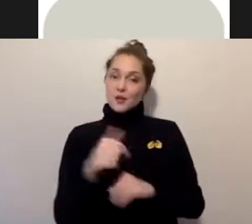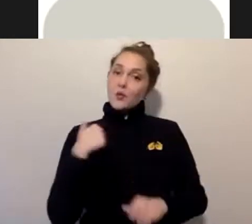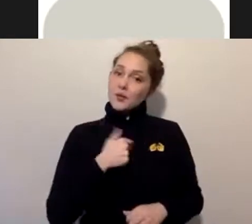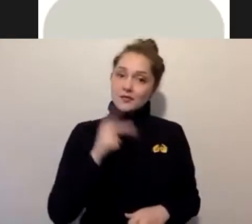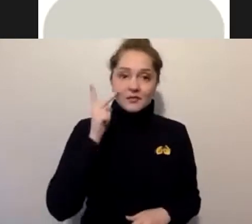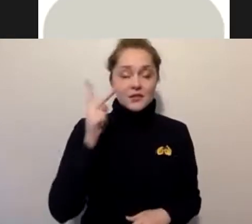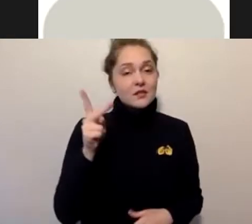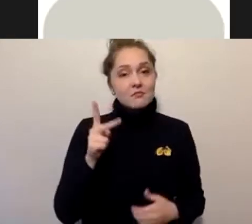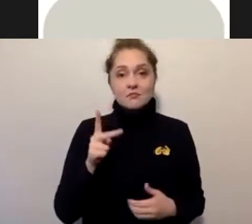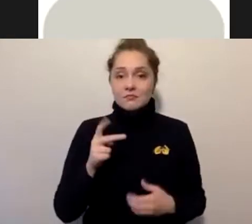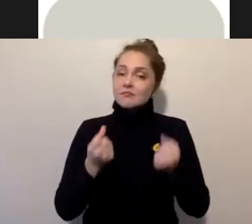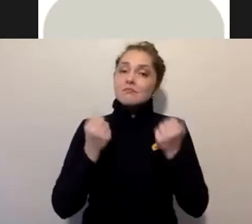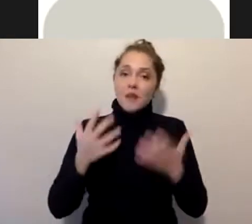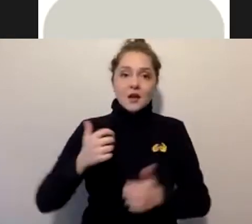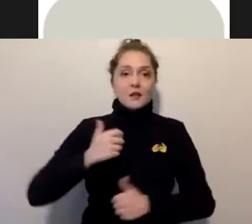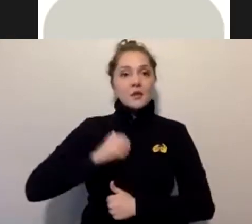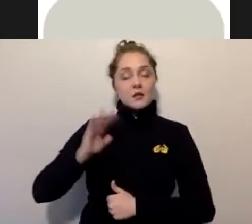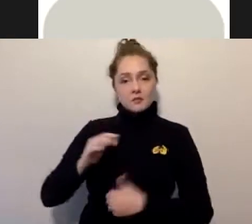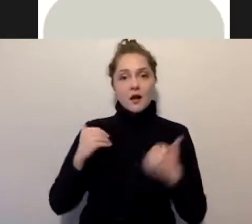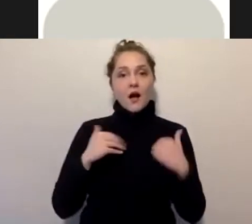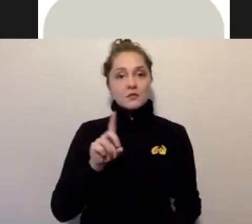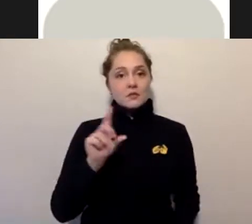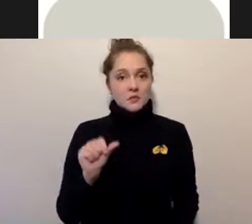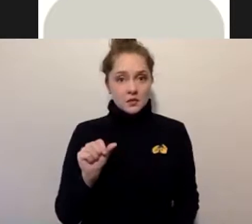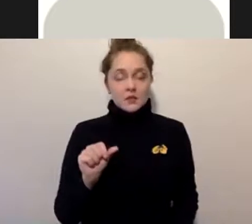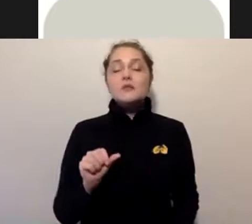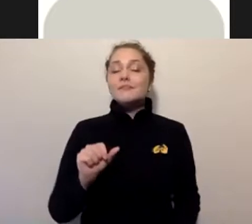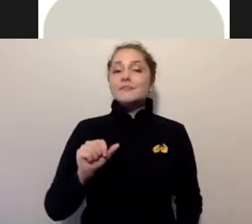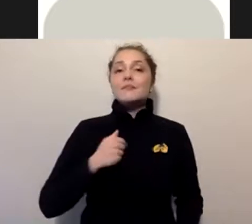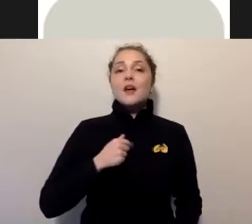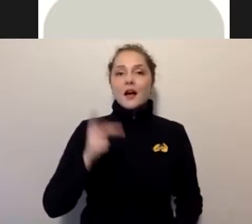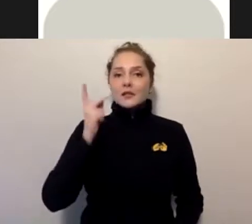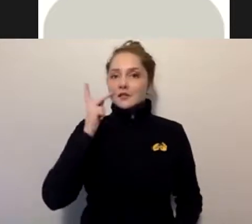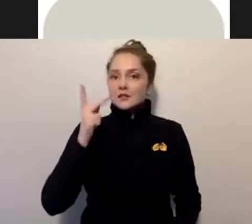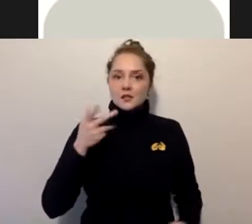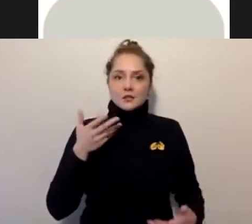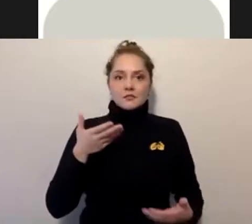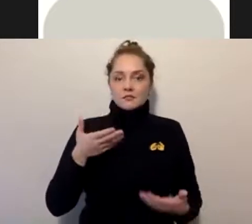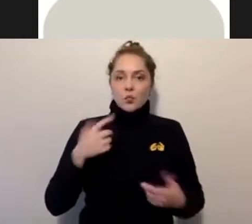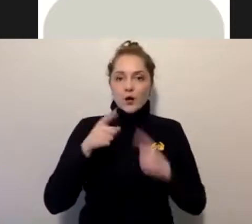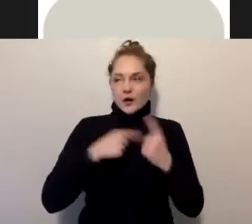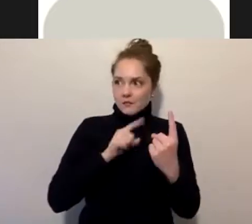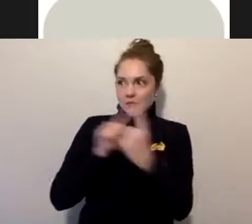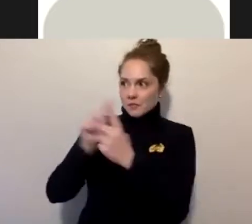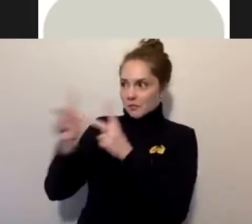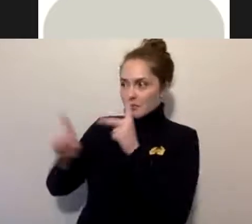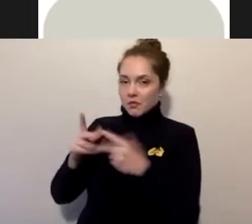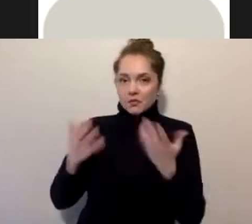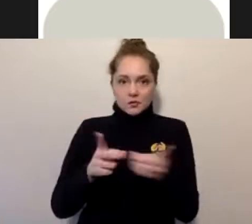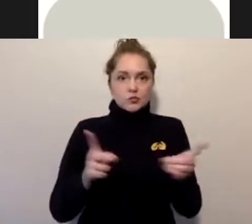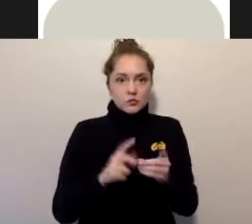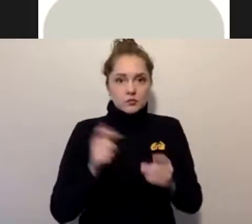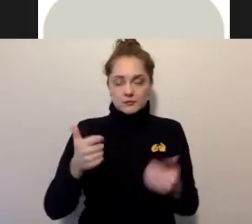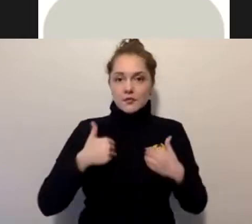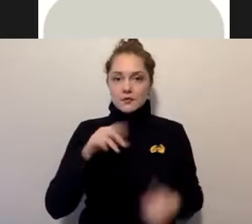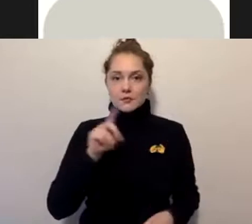lot of veterans with disabilities. I see them out on the doors here in District 10 as well. And